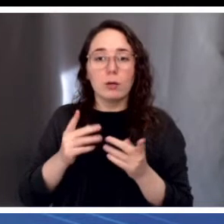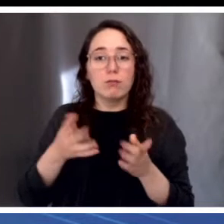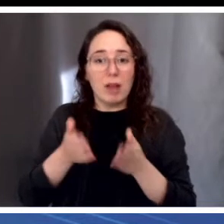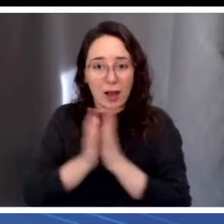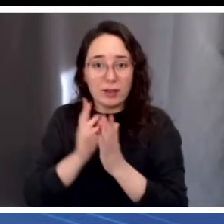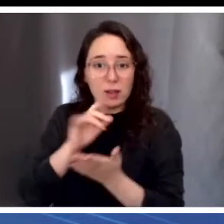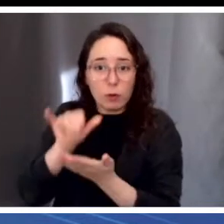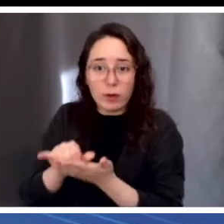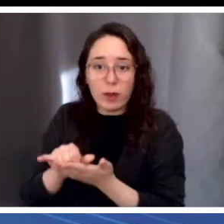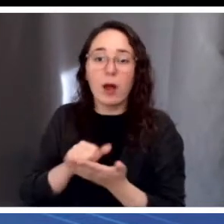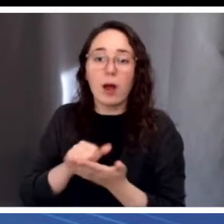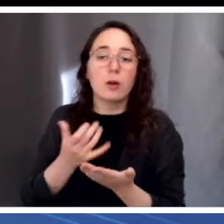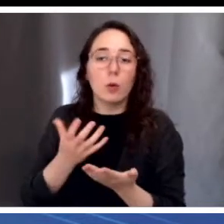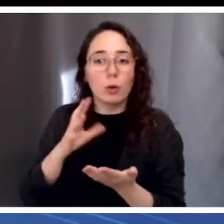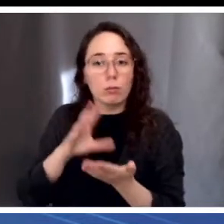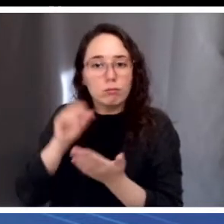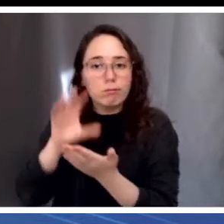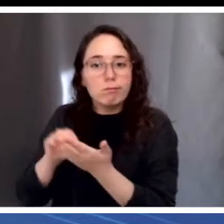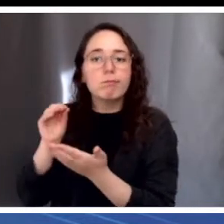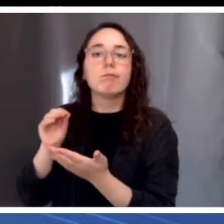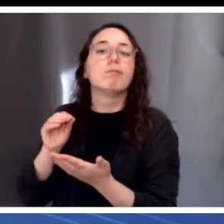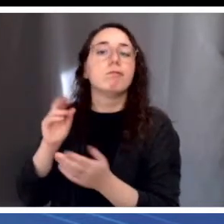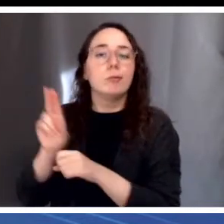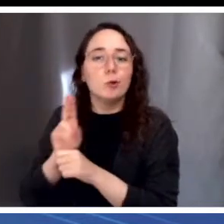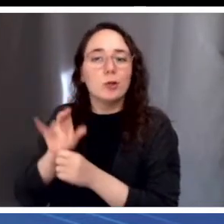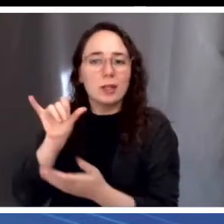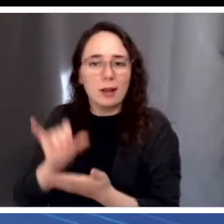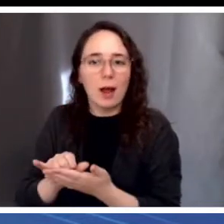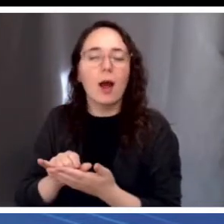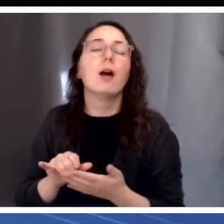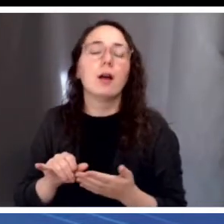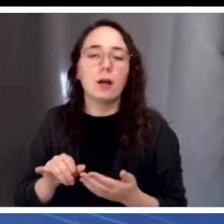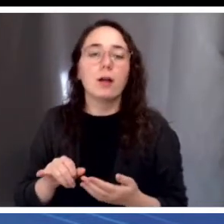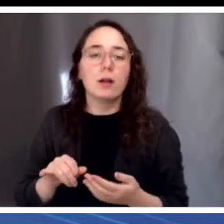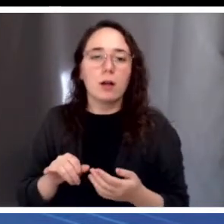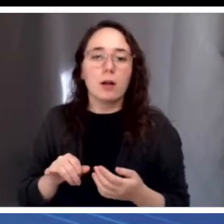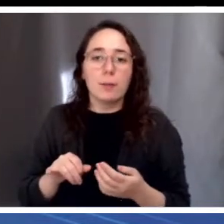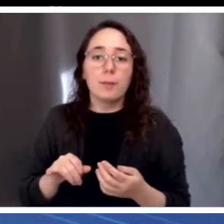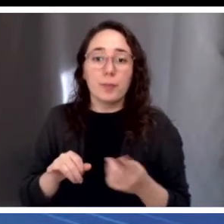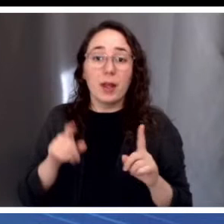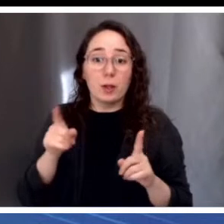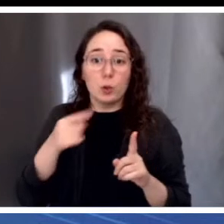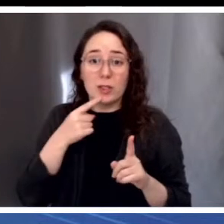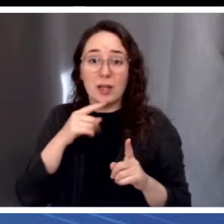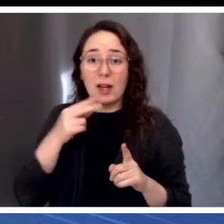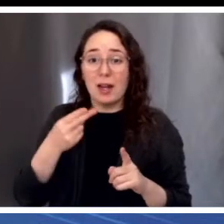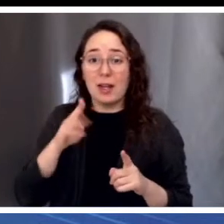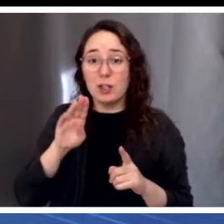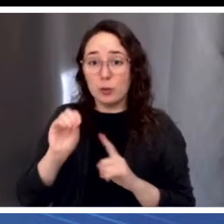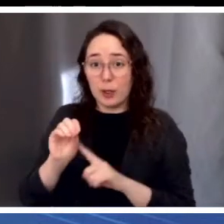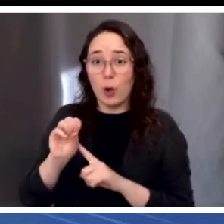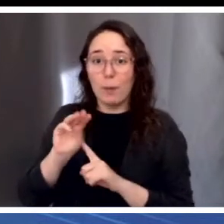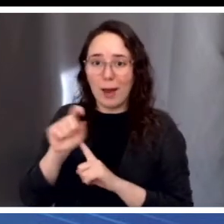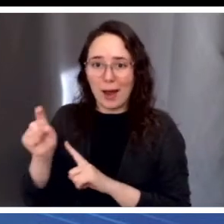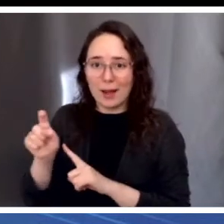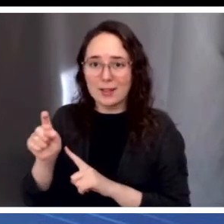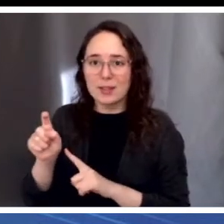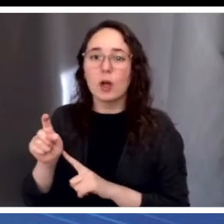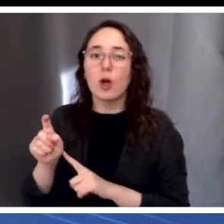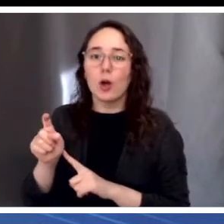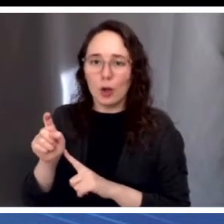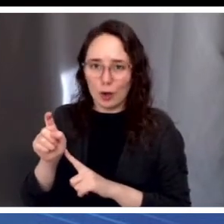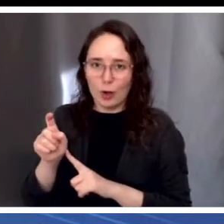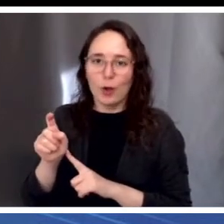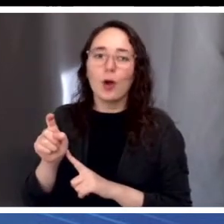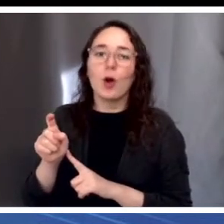HBO Max would ever put up anything, any content now that wouldn't be captioned, but they might put up content before the audio